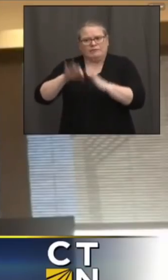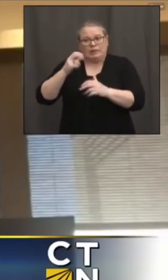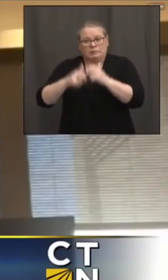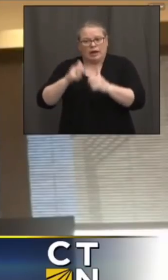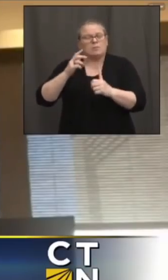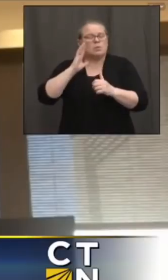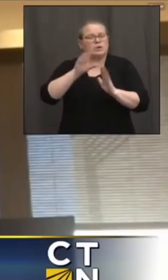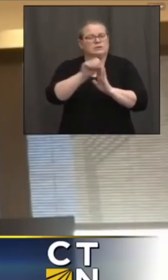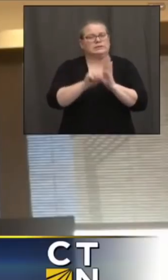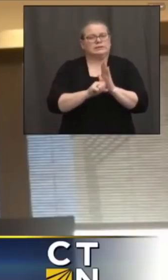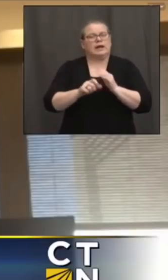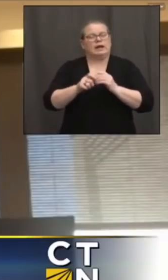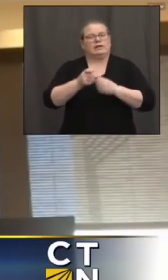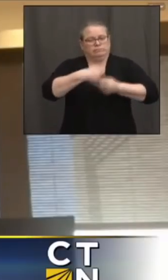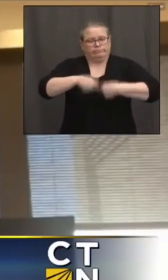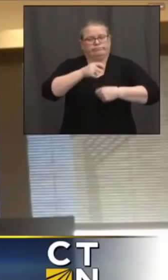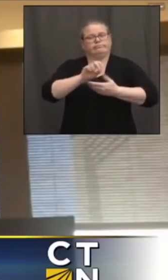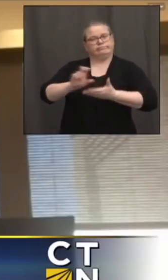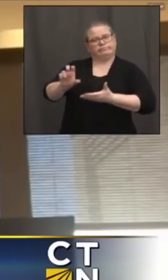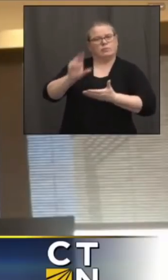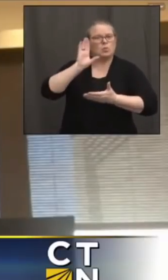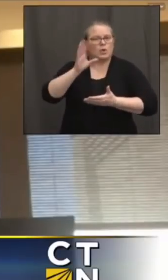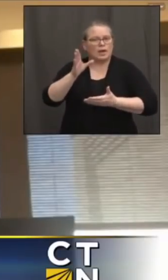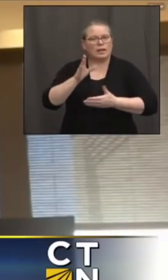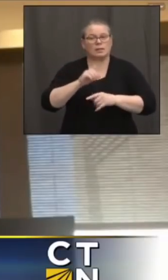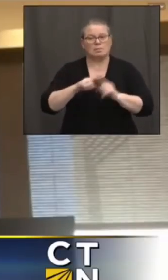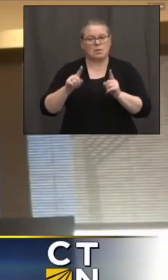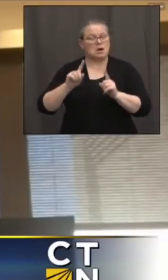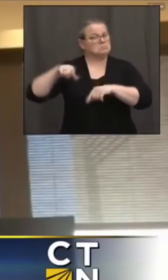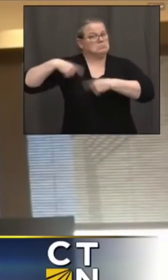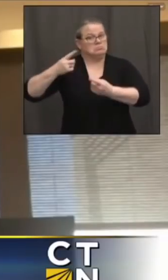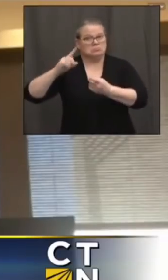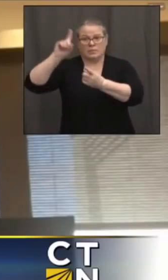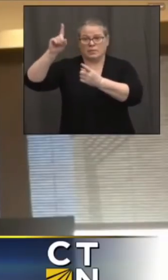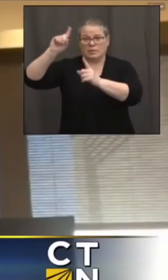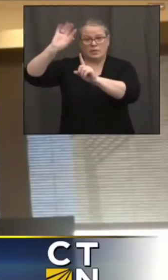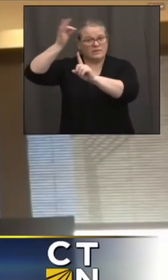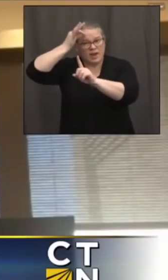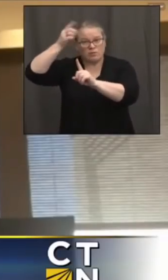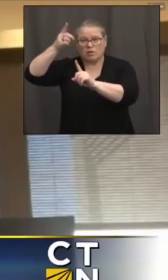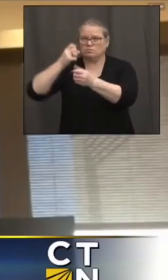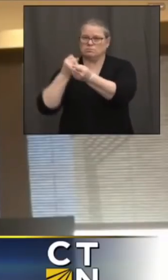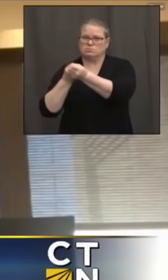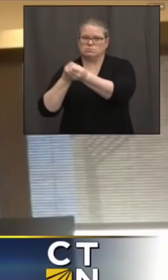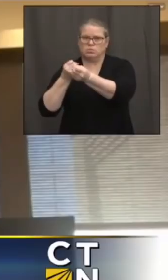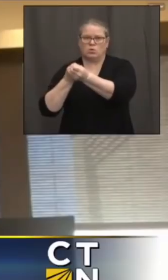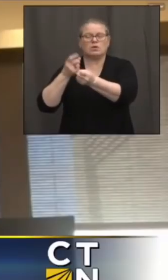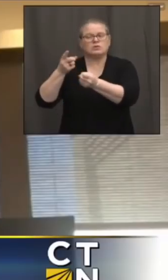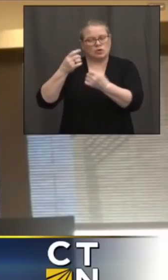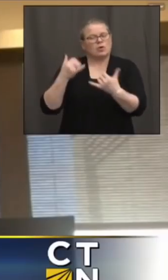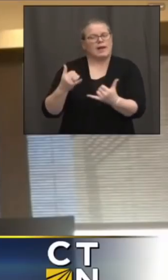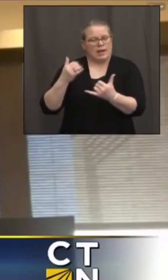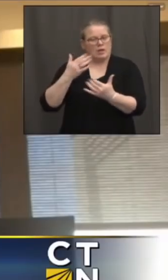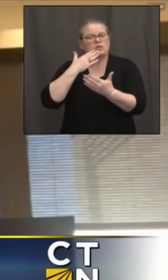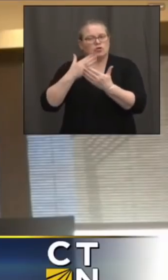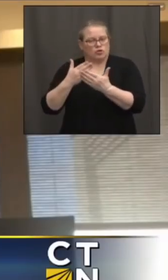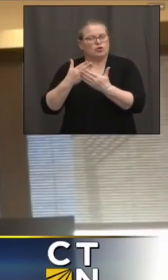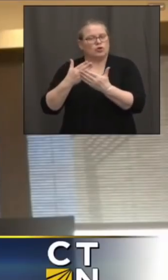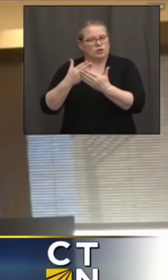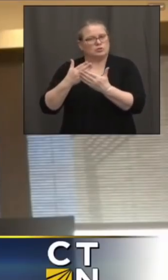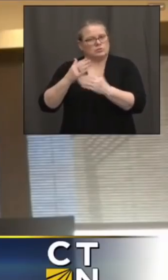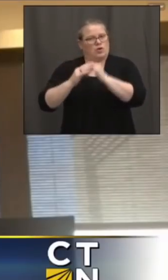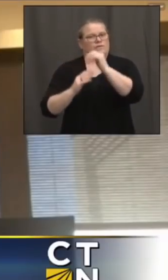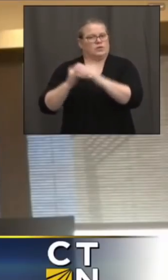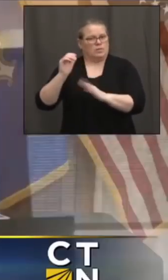federal government and resources to support it. So they're in good position to strengthen the department and their responses in